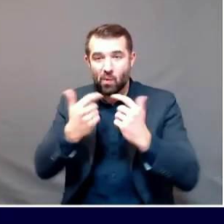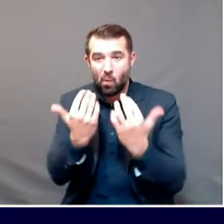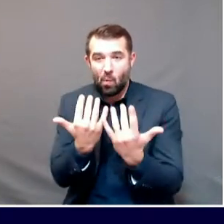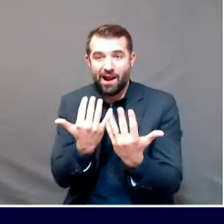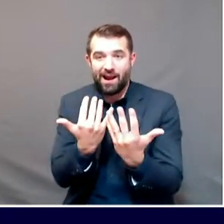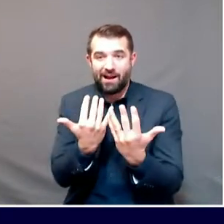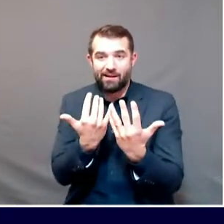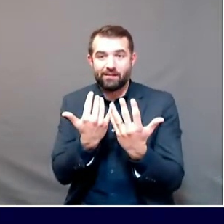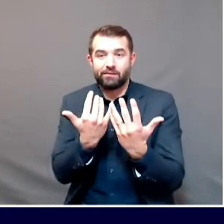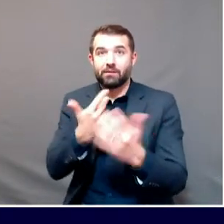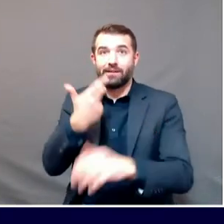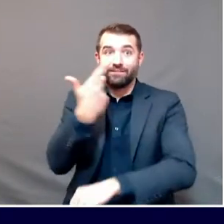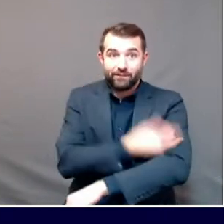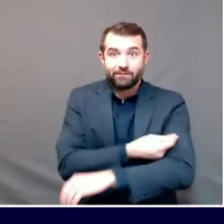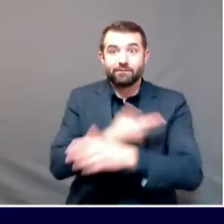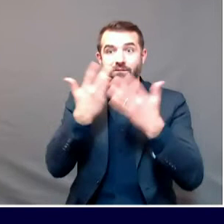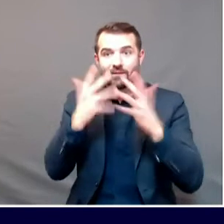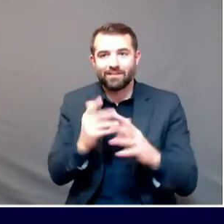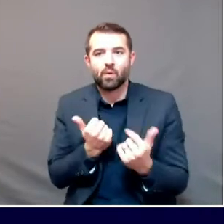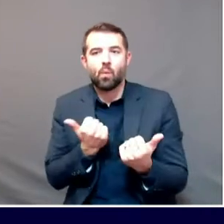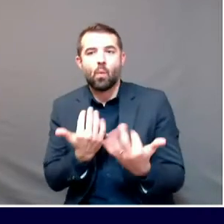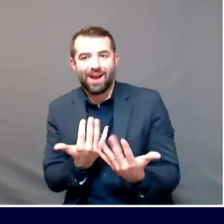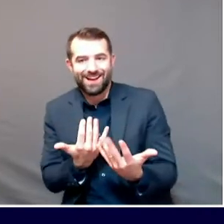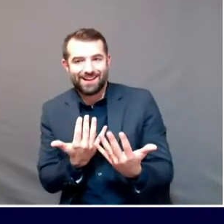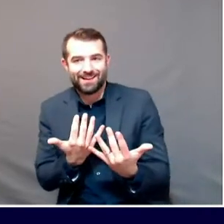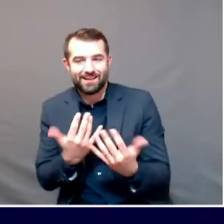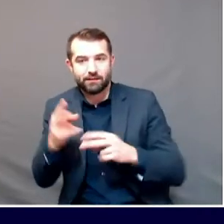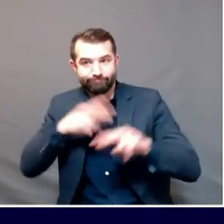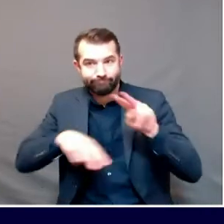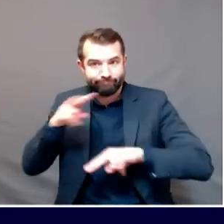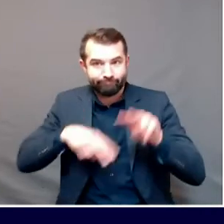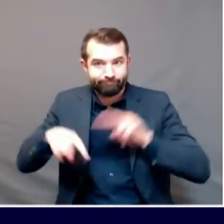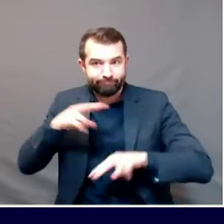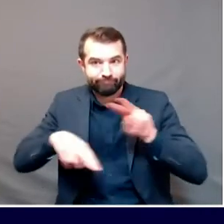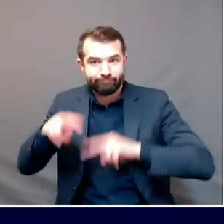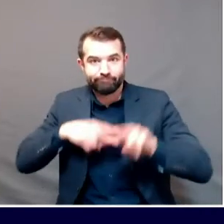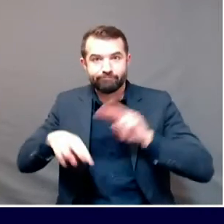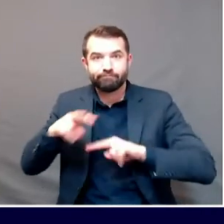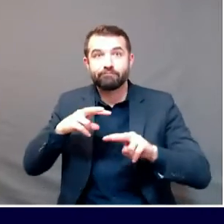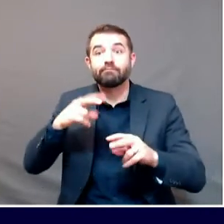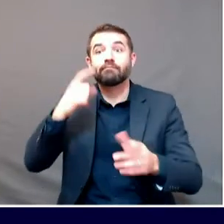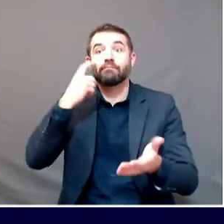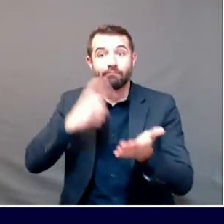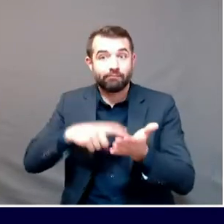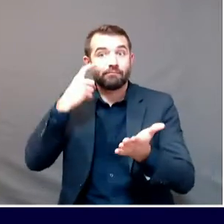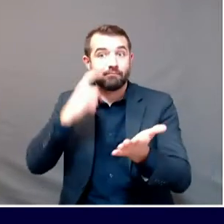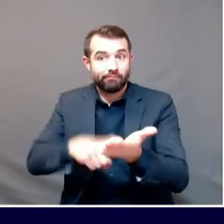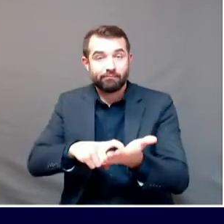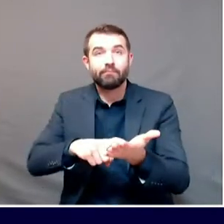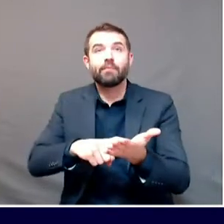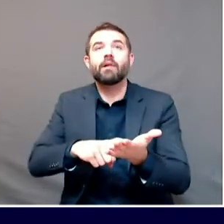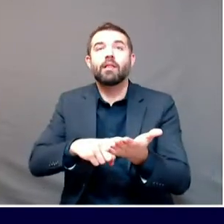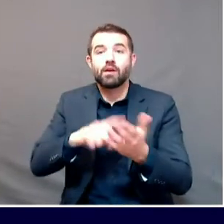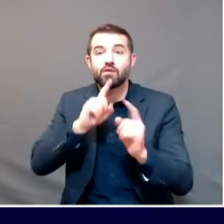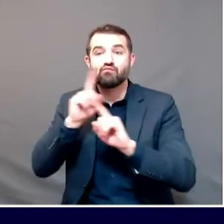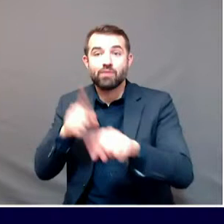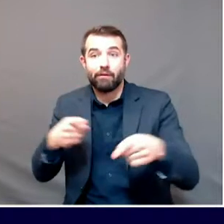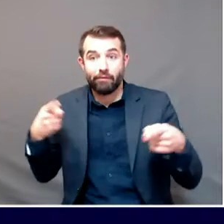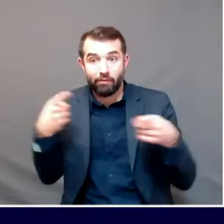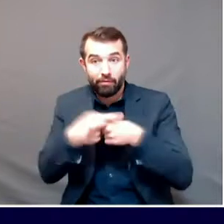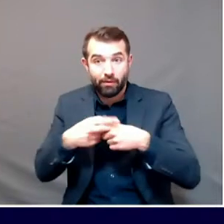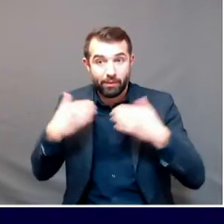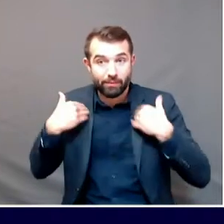their vaccine to observe for such events. When they were spotted as occurring, proper measures were taken,